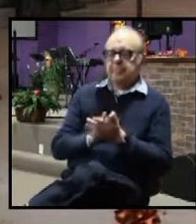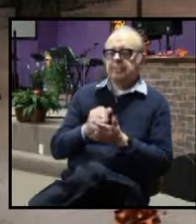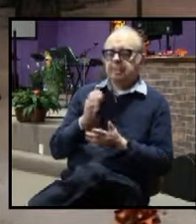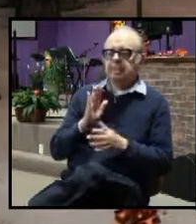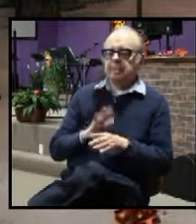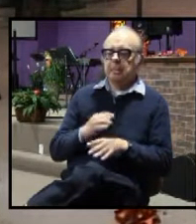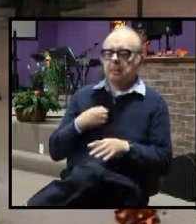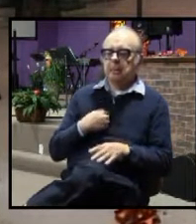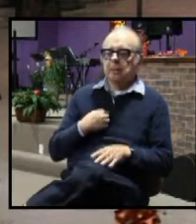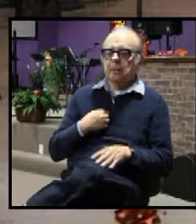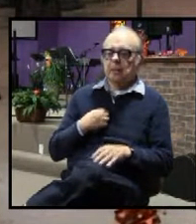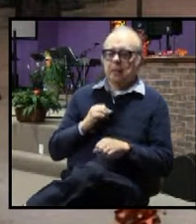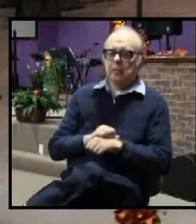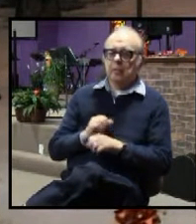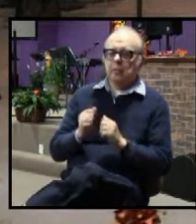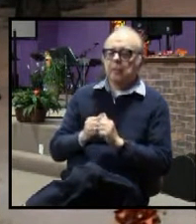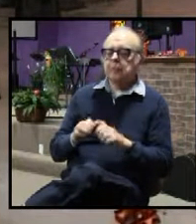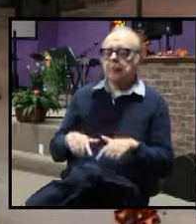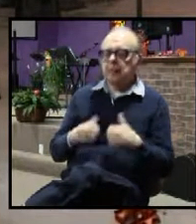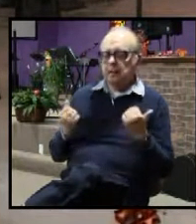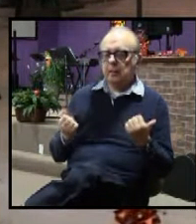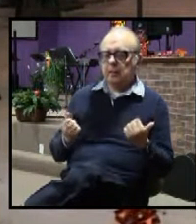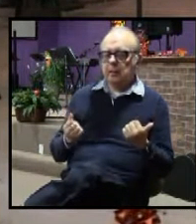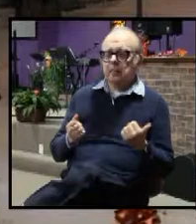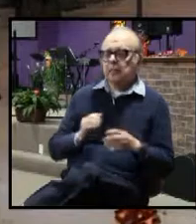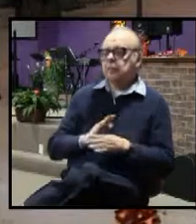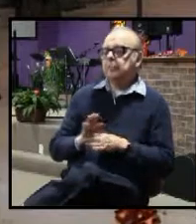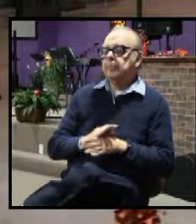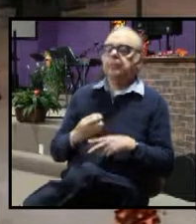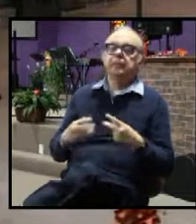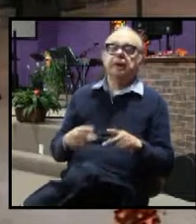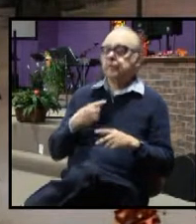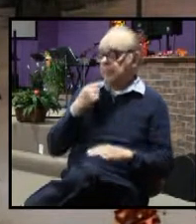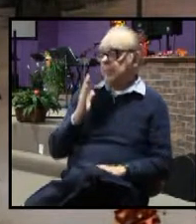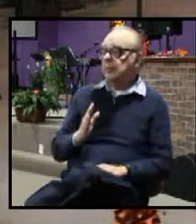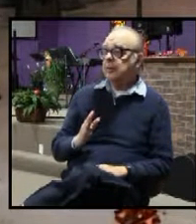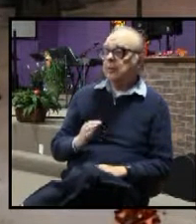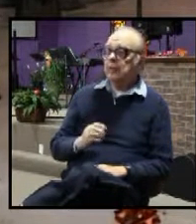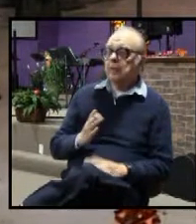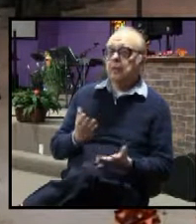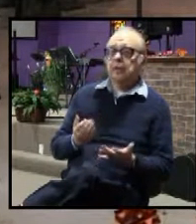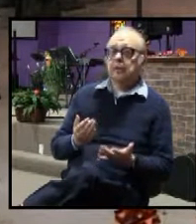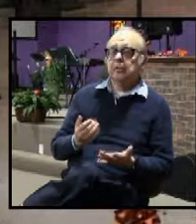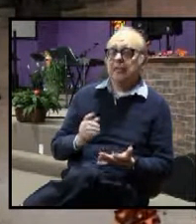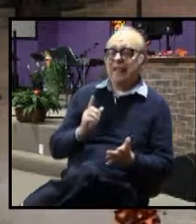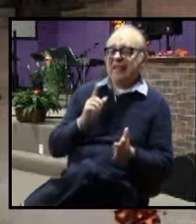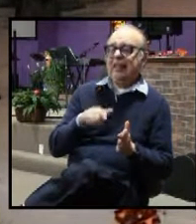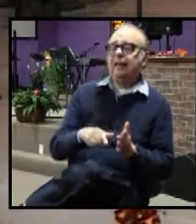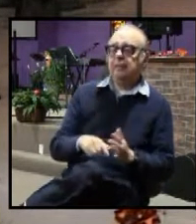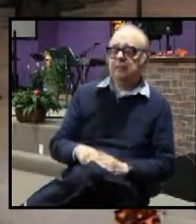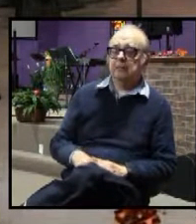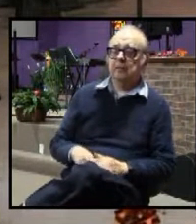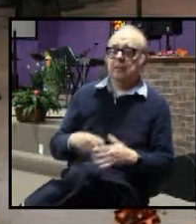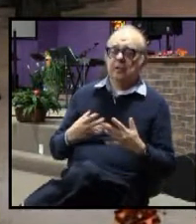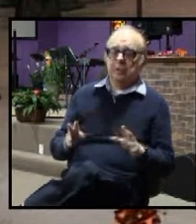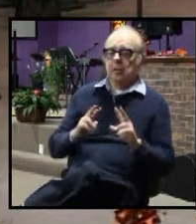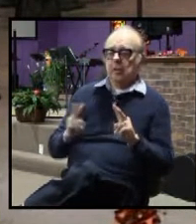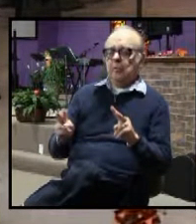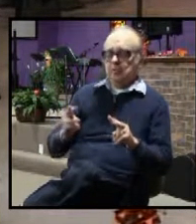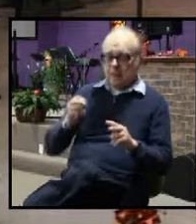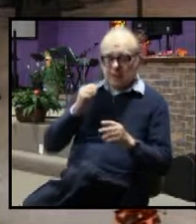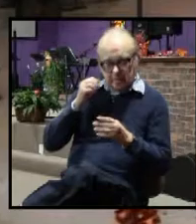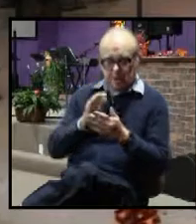I believe that God was calling me at that time to work in my life. However, I was too busy partying, and I told God that he'd have to wait and use me later on.